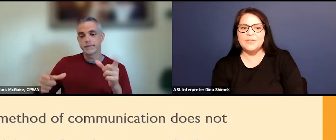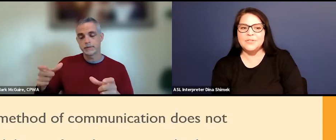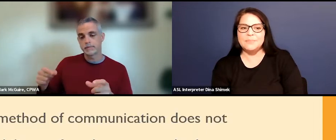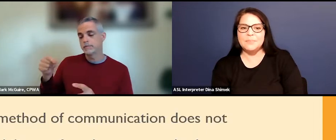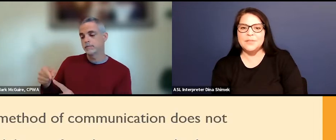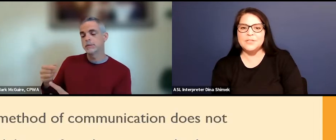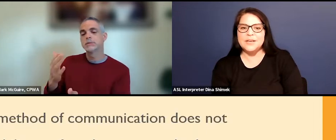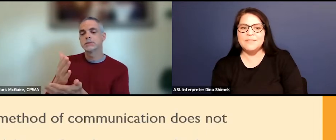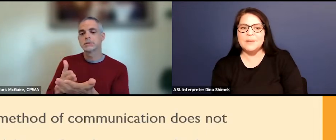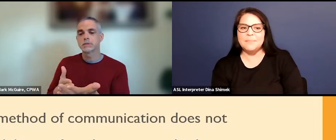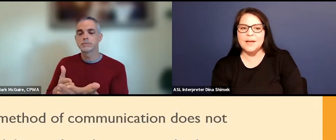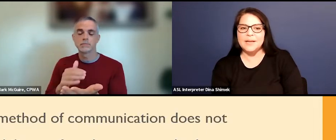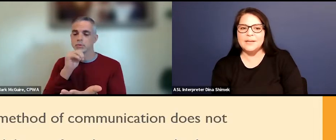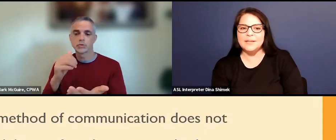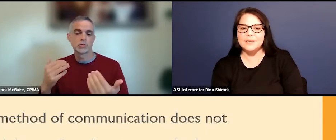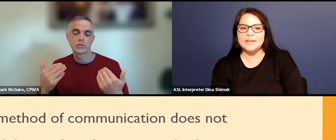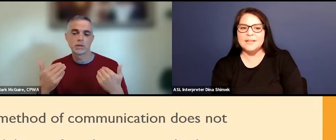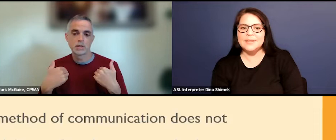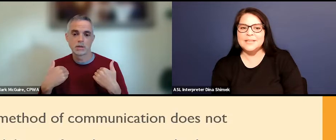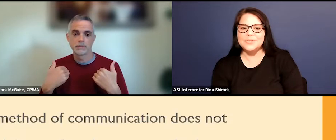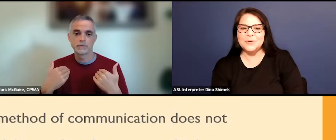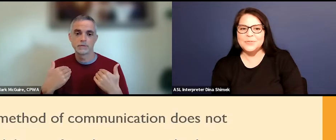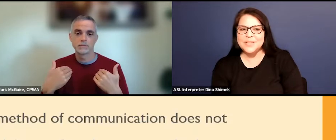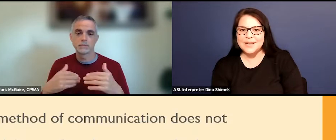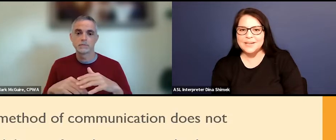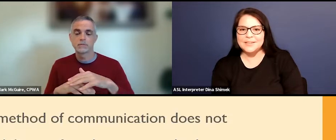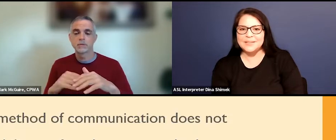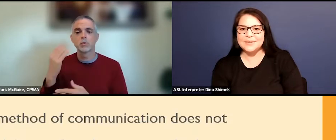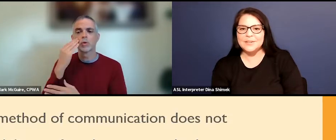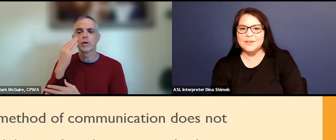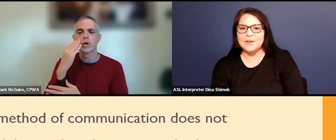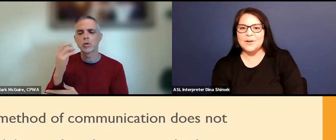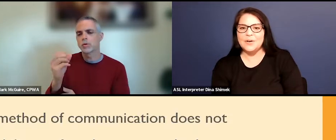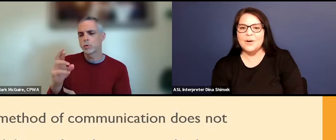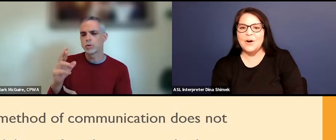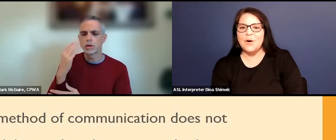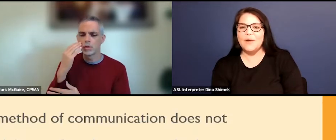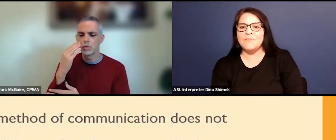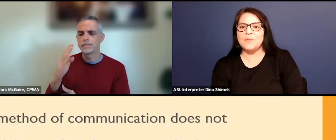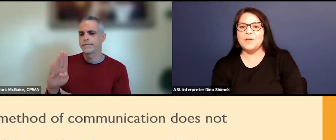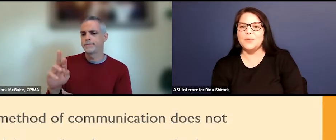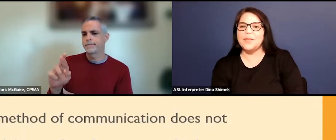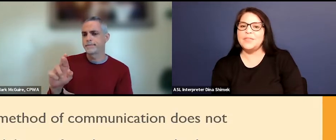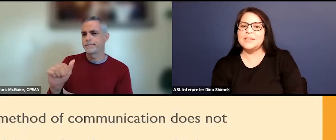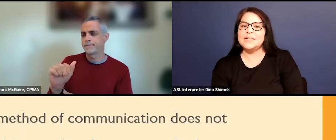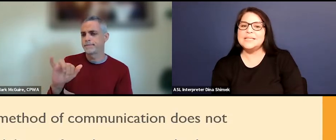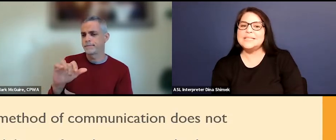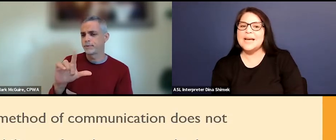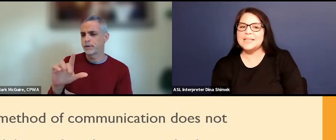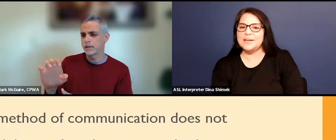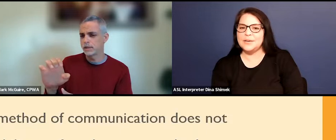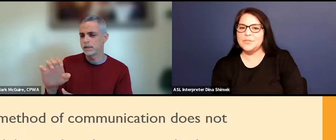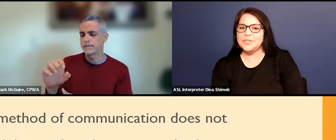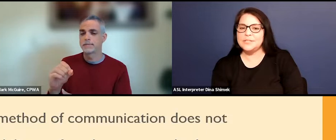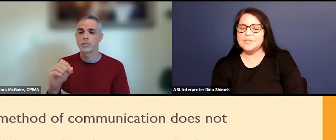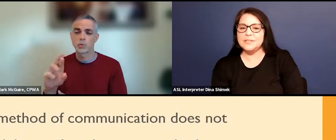And then there's some people that are deaf and blind that don't know sign or aren't familiar with